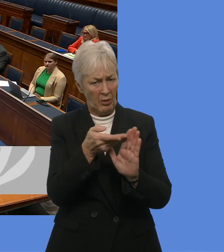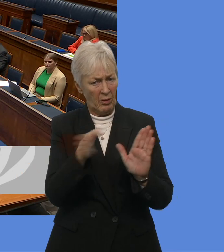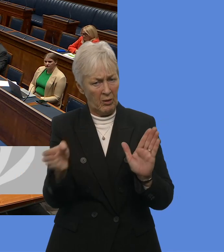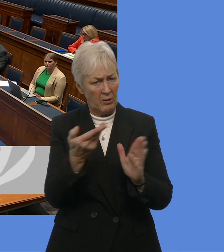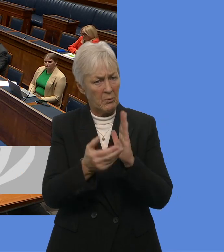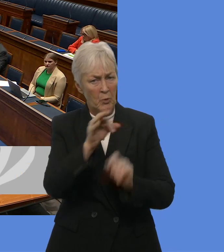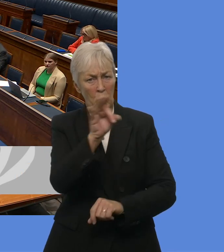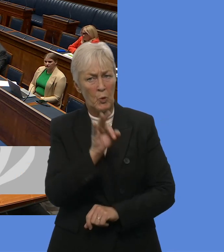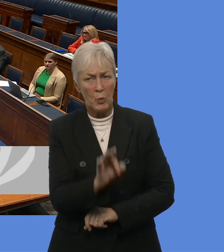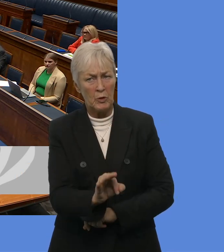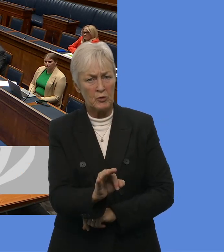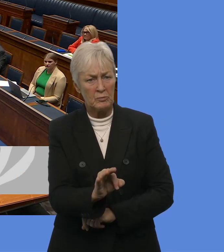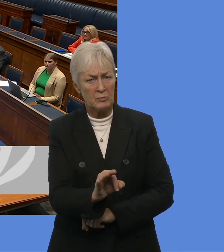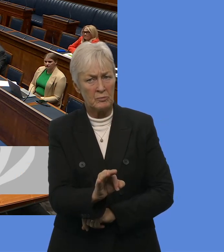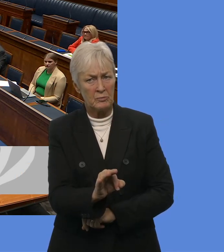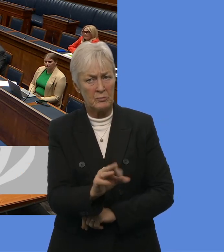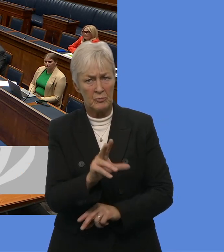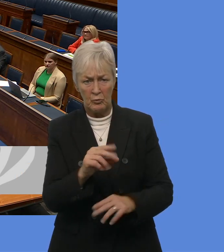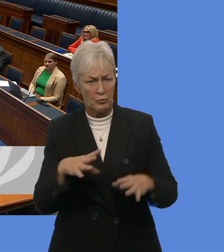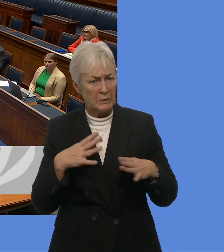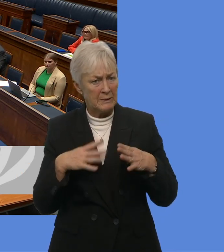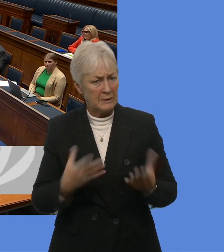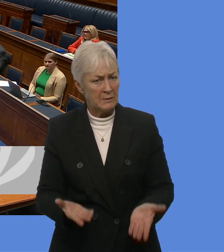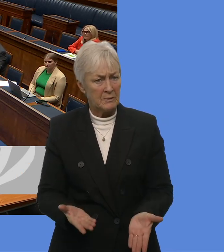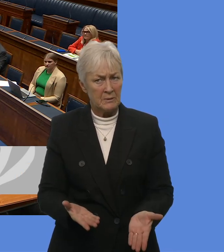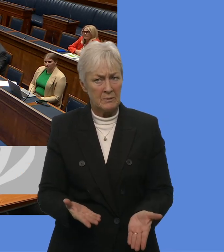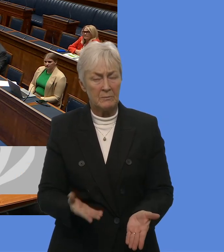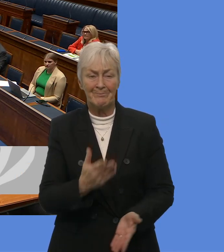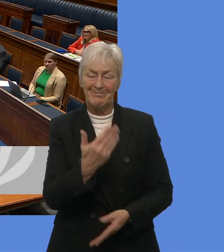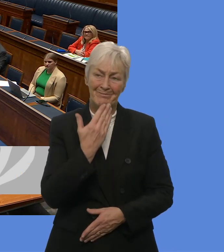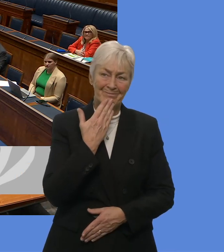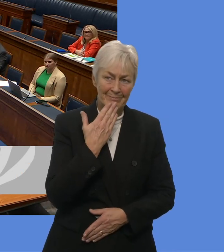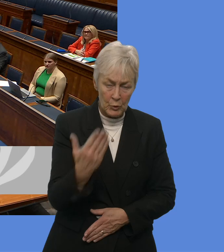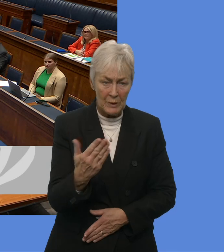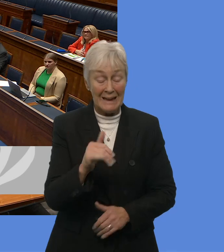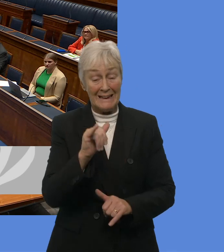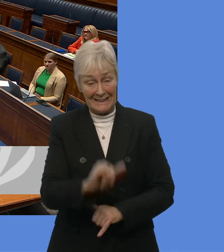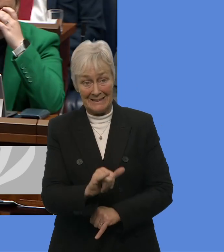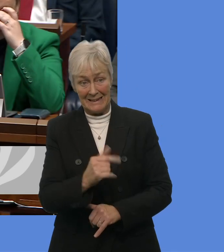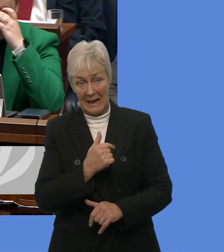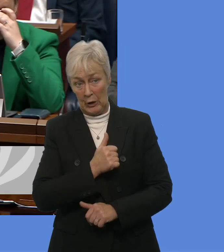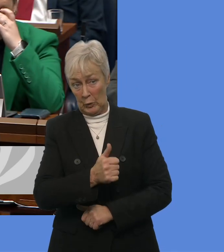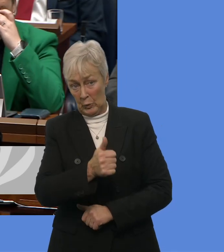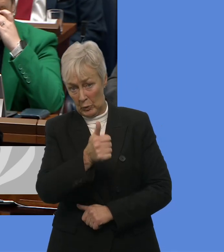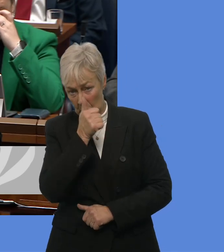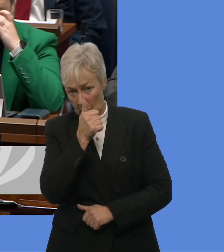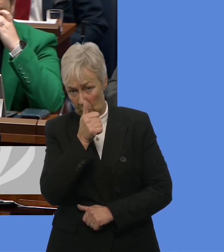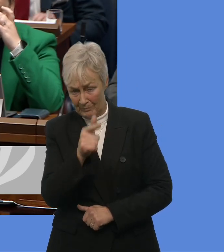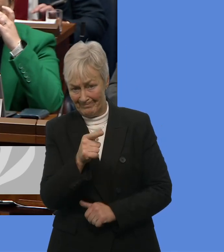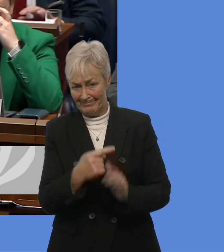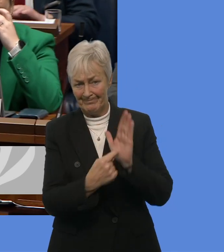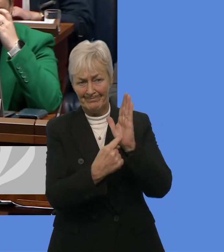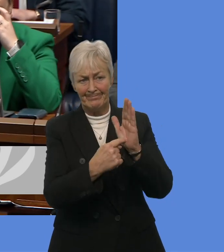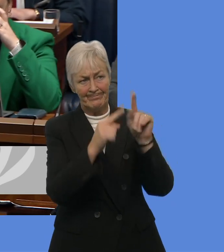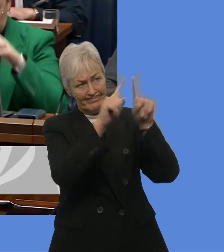but I'll leave it in the hands of the First Minister, Deputy First Minister. Thank you, Mr Speaker. Indeed, I know that the erection of such a sign will have caused